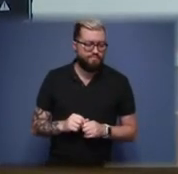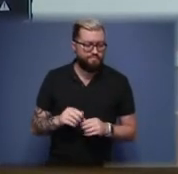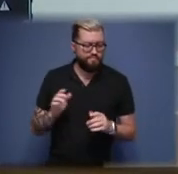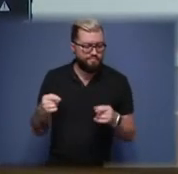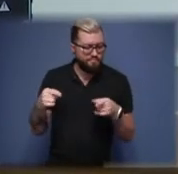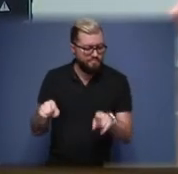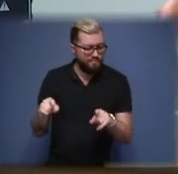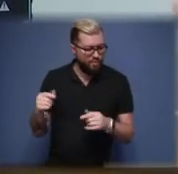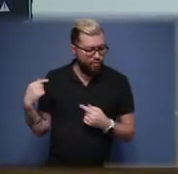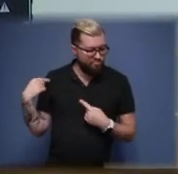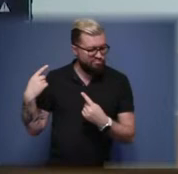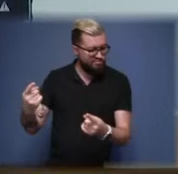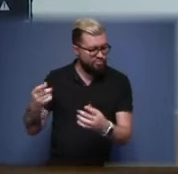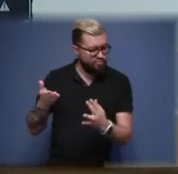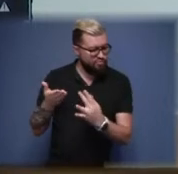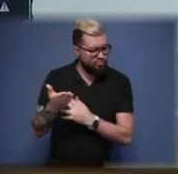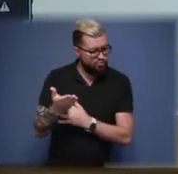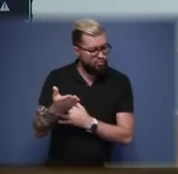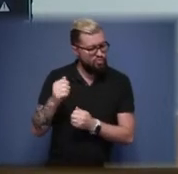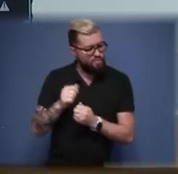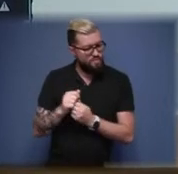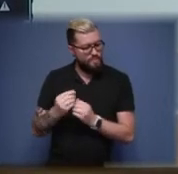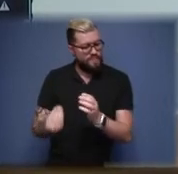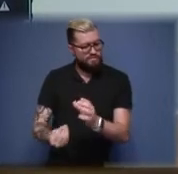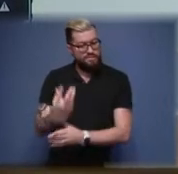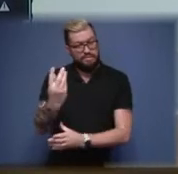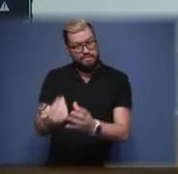into the spring, we can take a